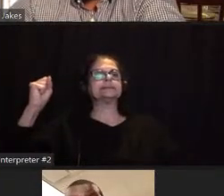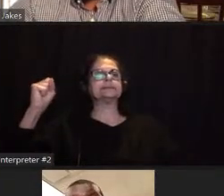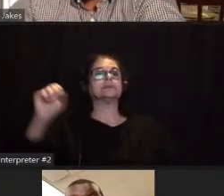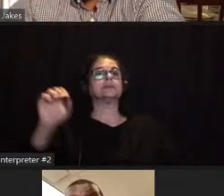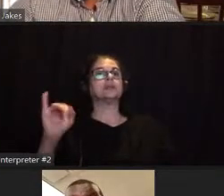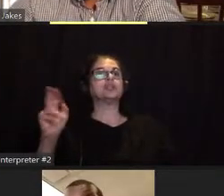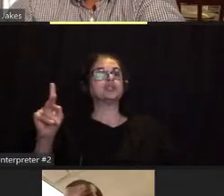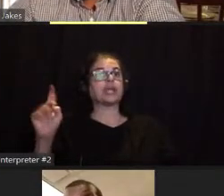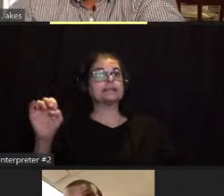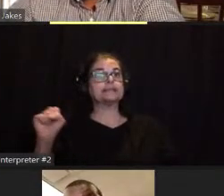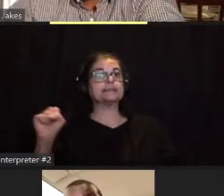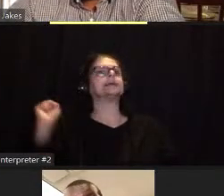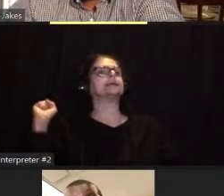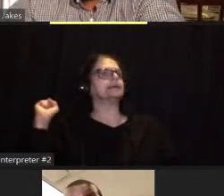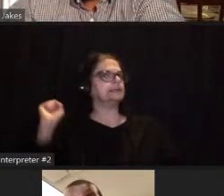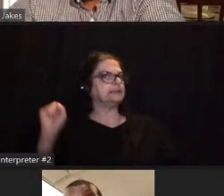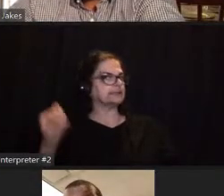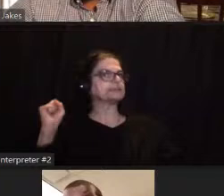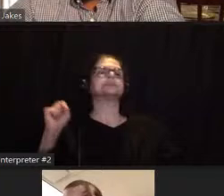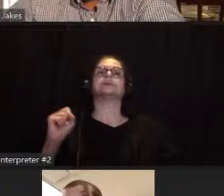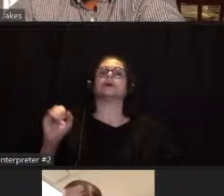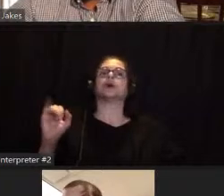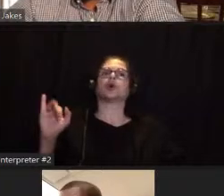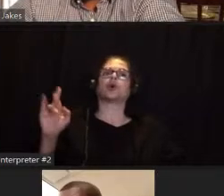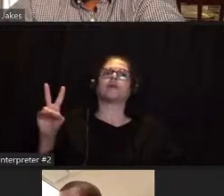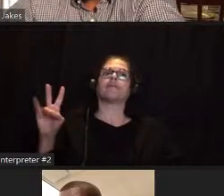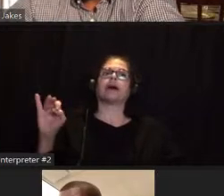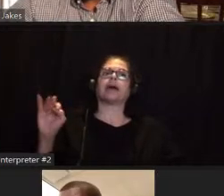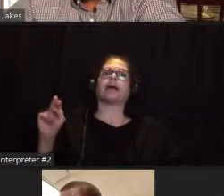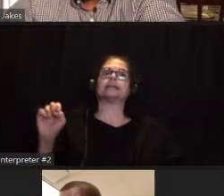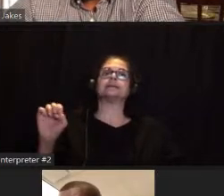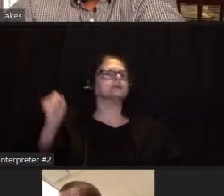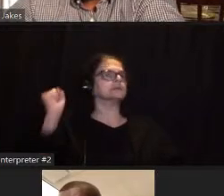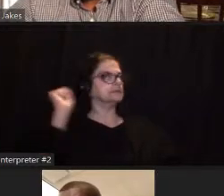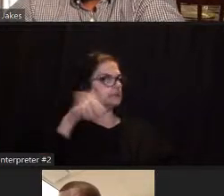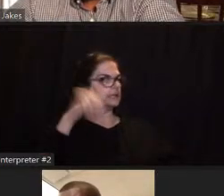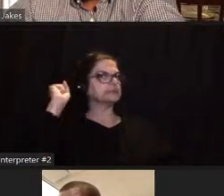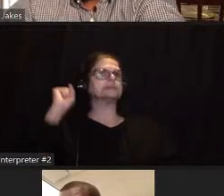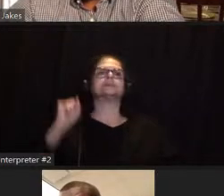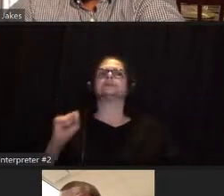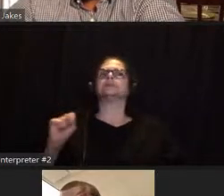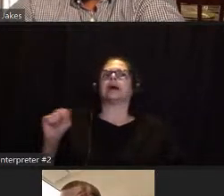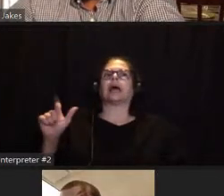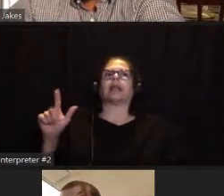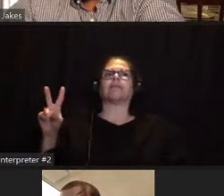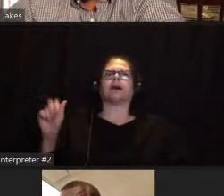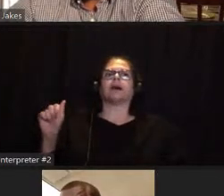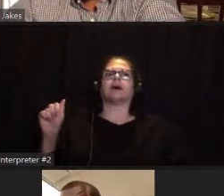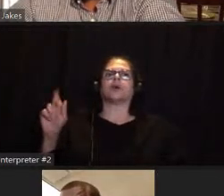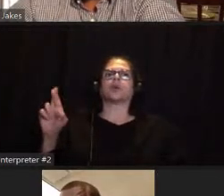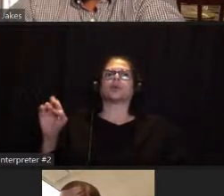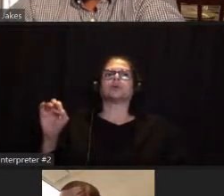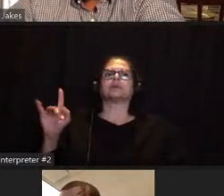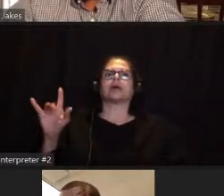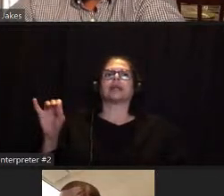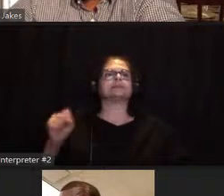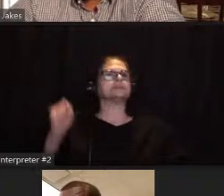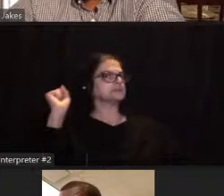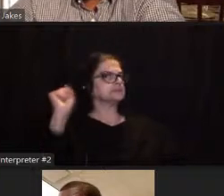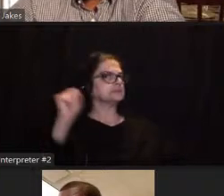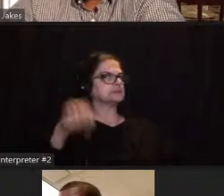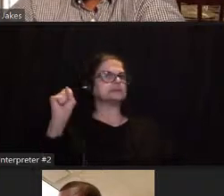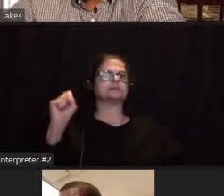Jakes? Yes. Director Irvine? Yes. Director Alvaro Rosales? Yes. Chairman